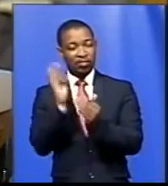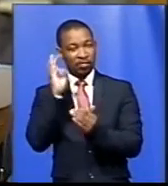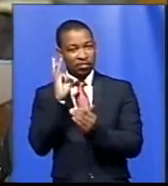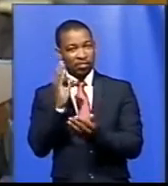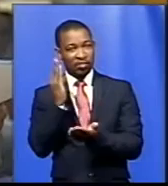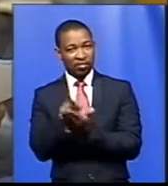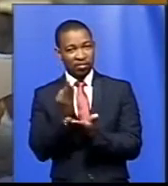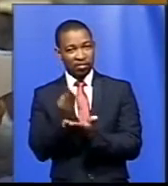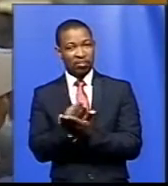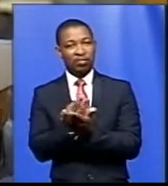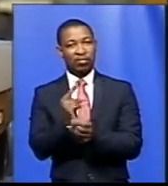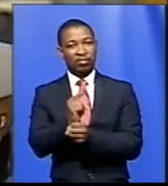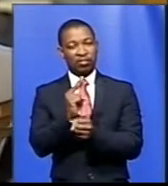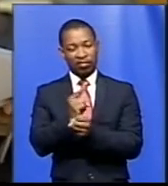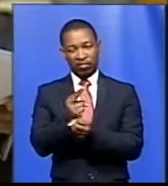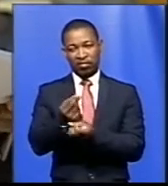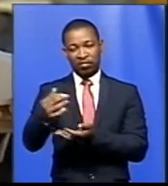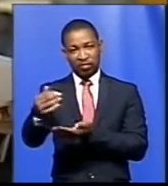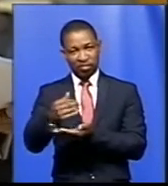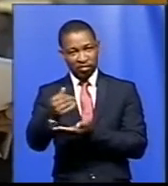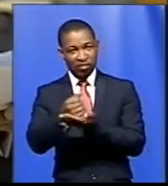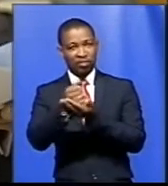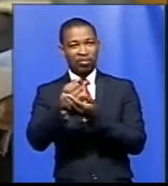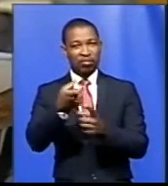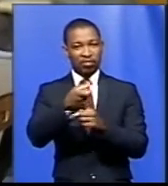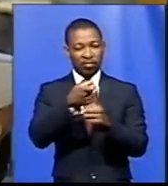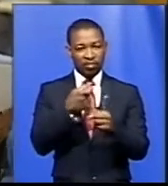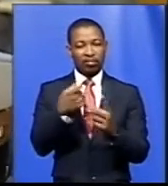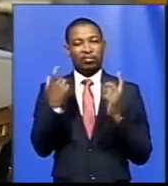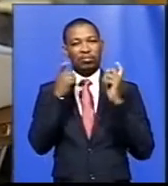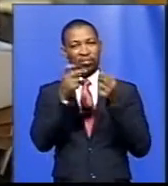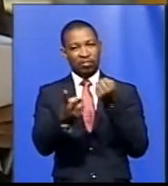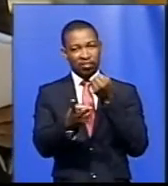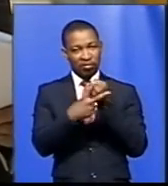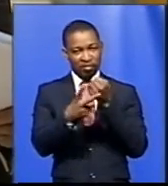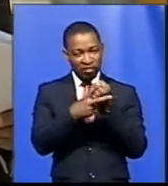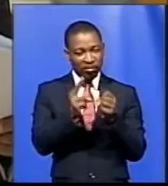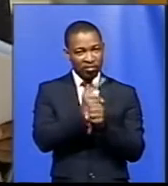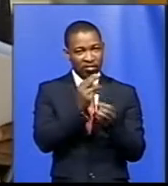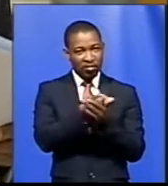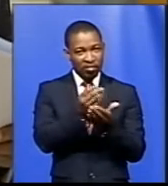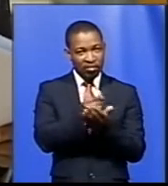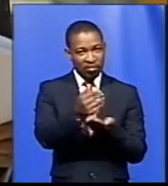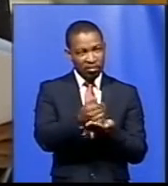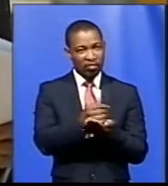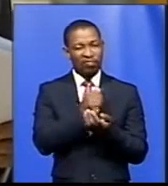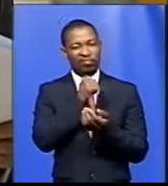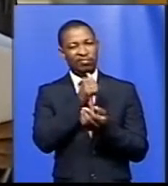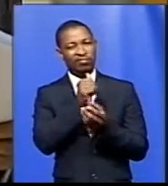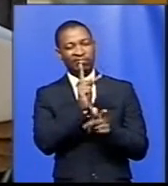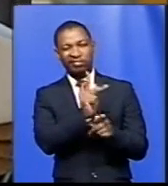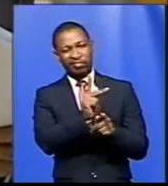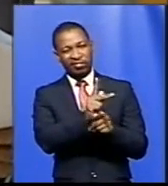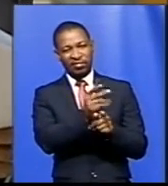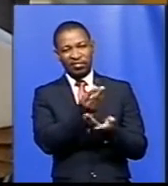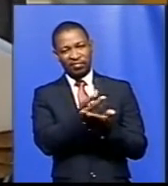through a combination of drawing down on government savings. I don't want to say reserves,